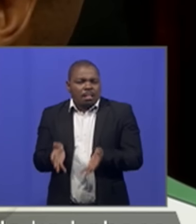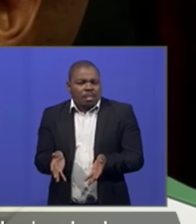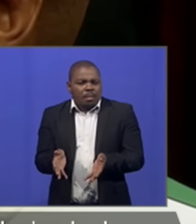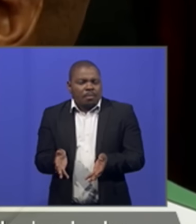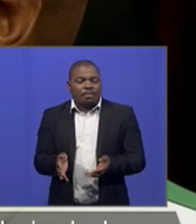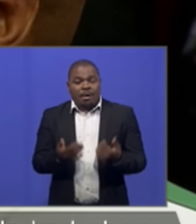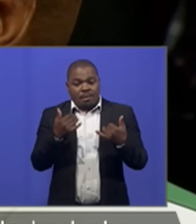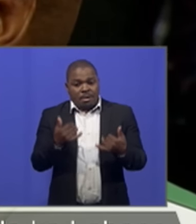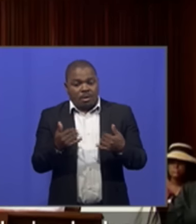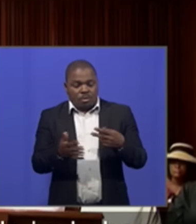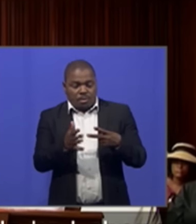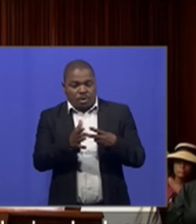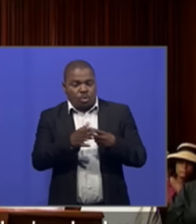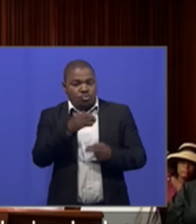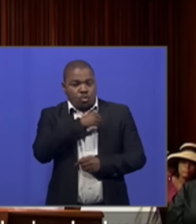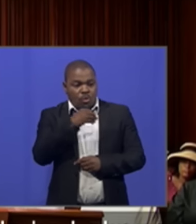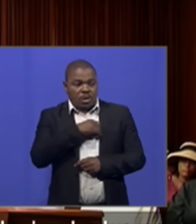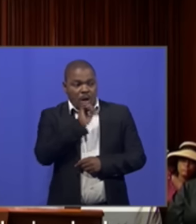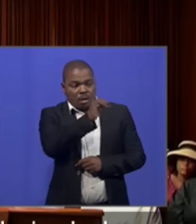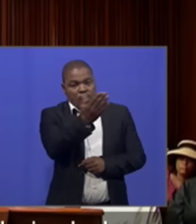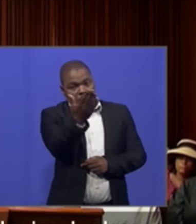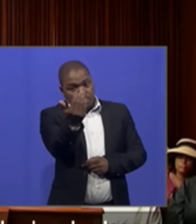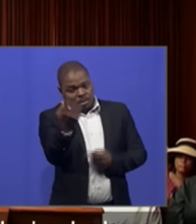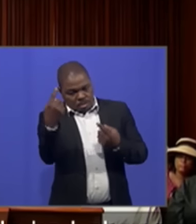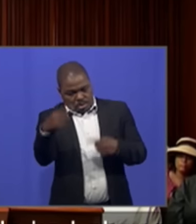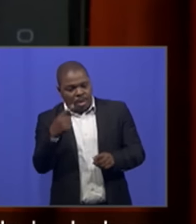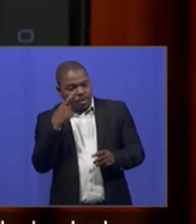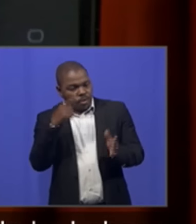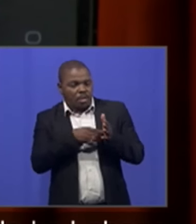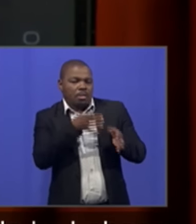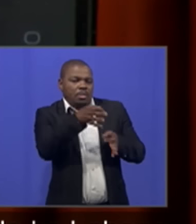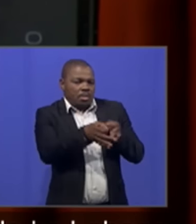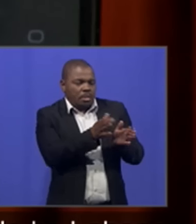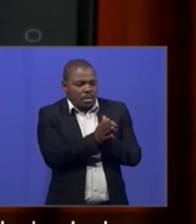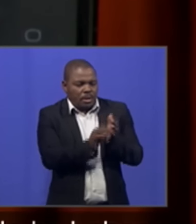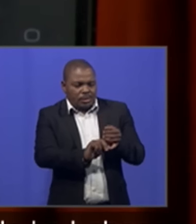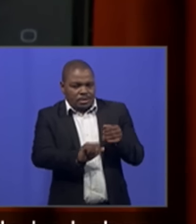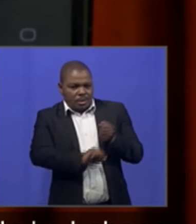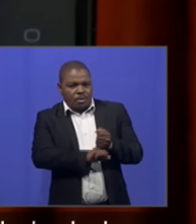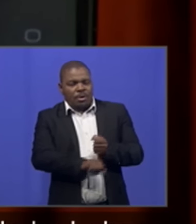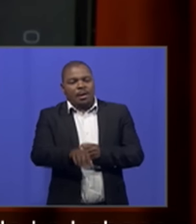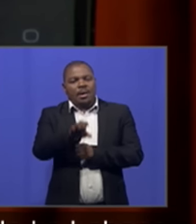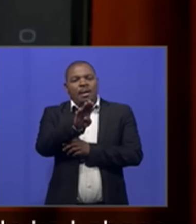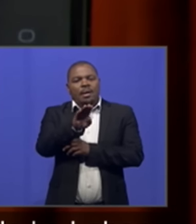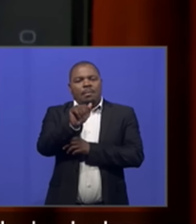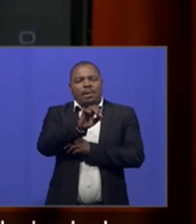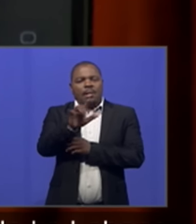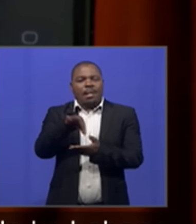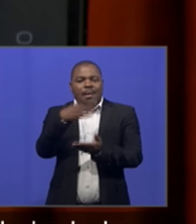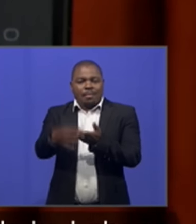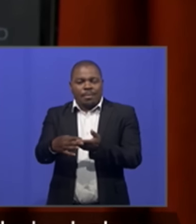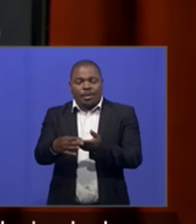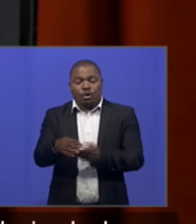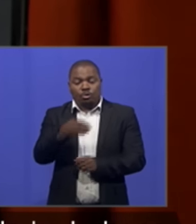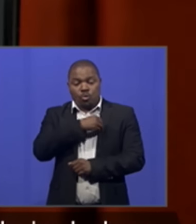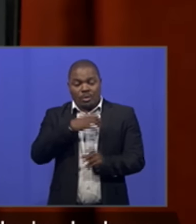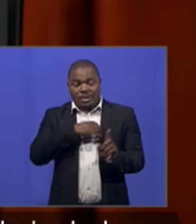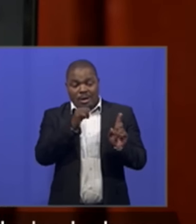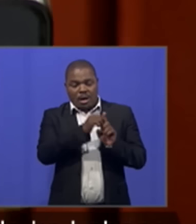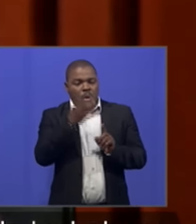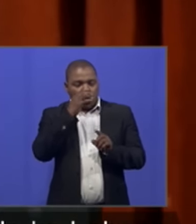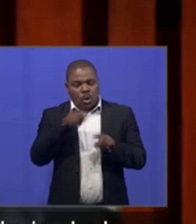o tlišitše gape ngaka ya gagwe go fana ka bohlatse kgopelong ya gagwe ya go dira kgopelo ya beile go ya le ka ngaka ya gagwe. Shebe o